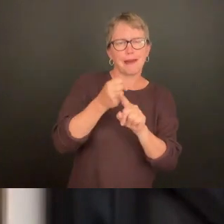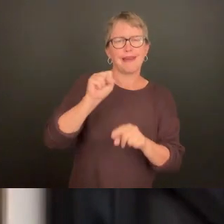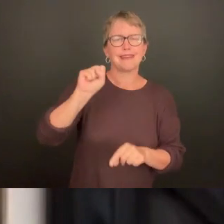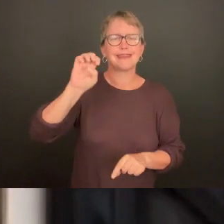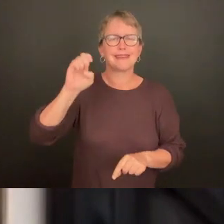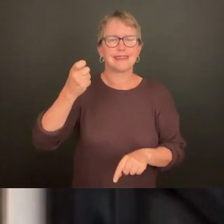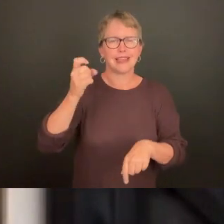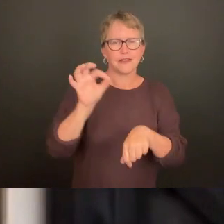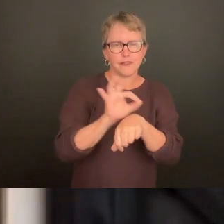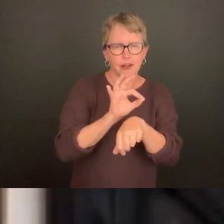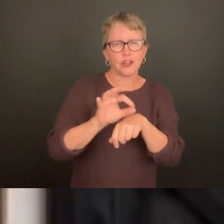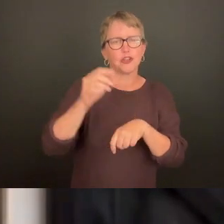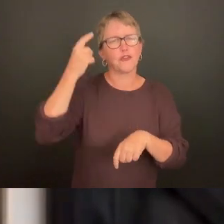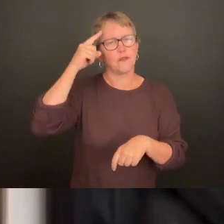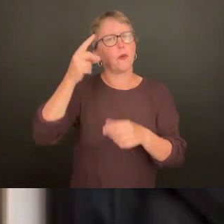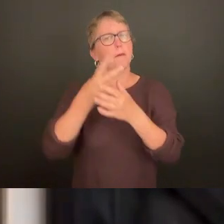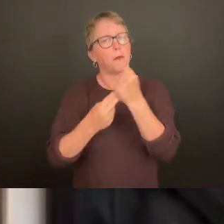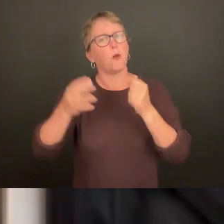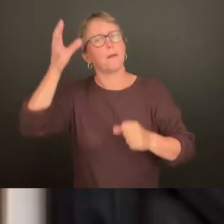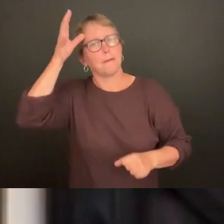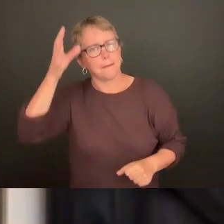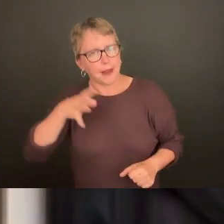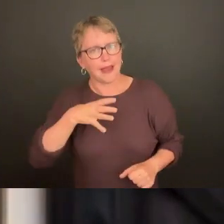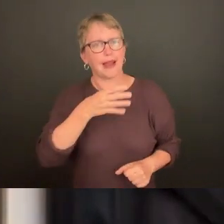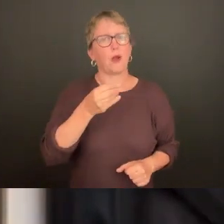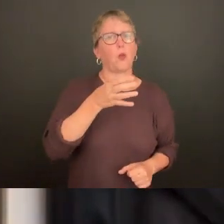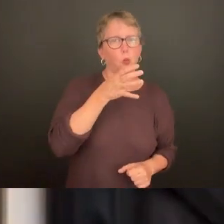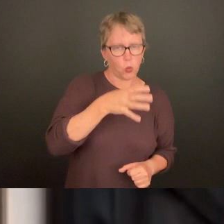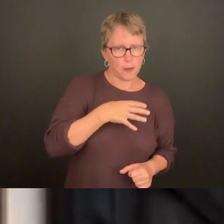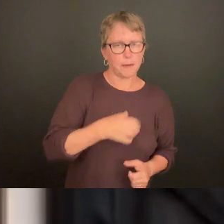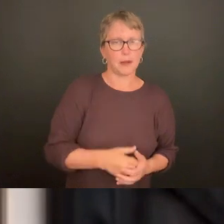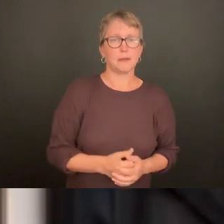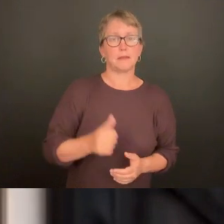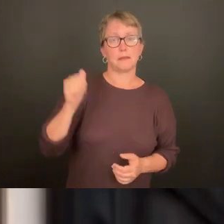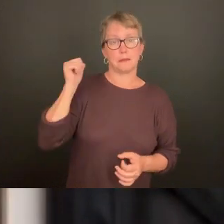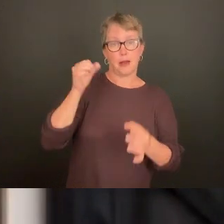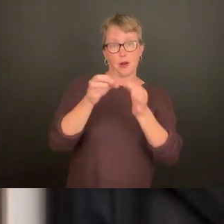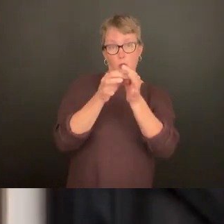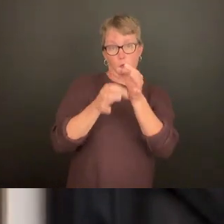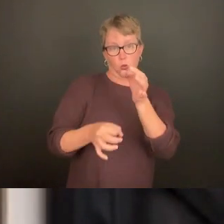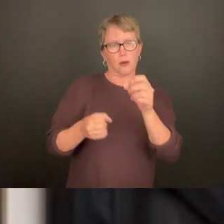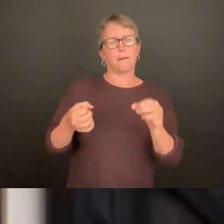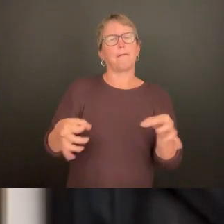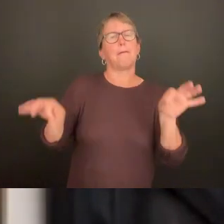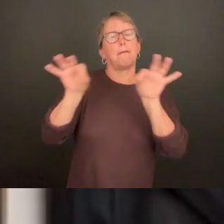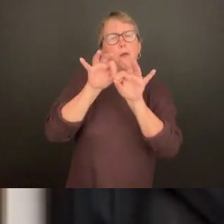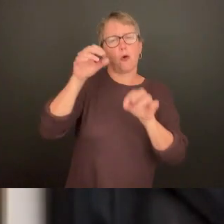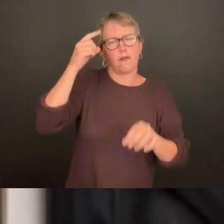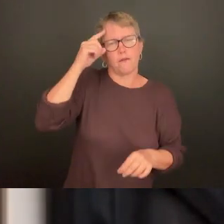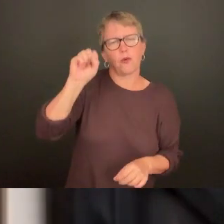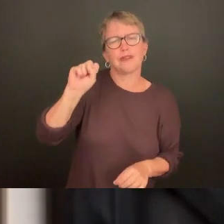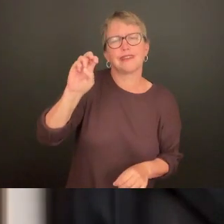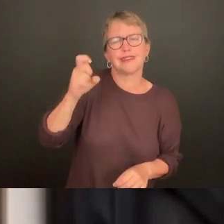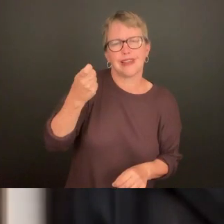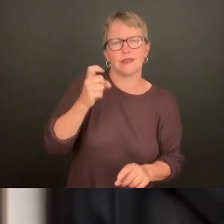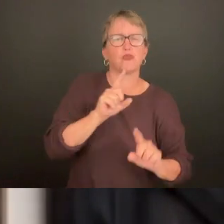one of the things that came up in as a professor at a university is